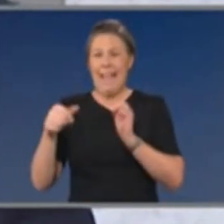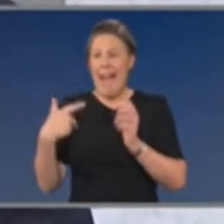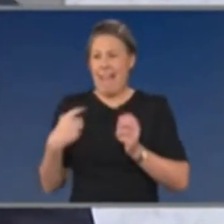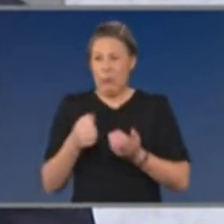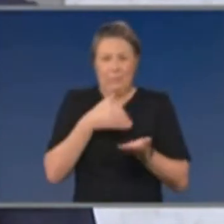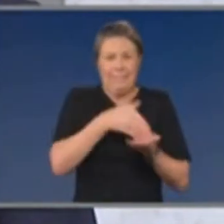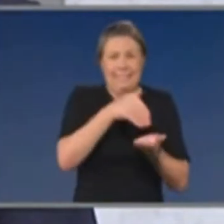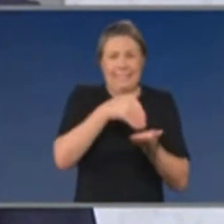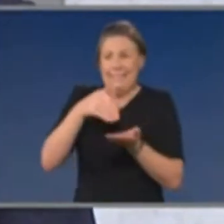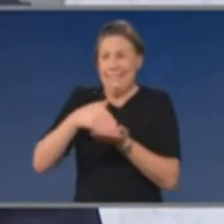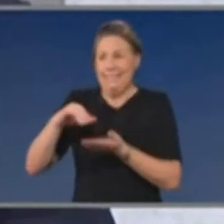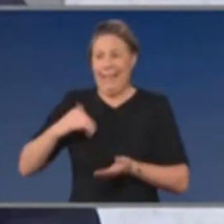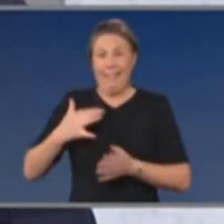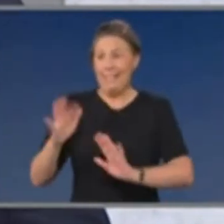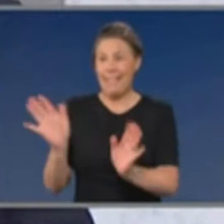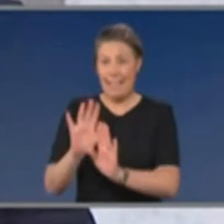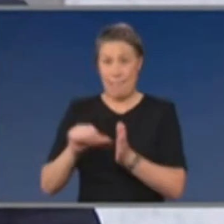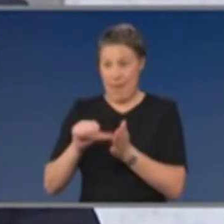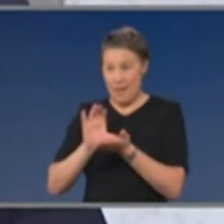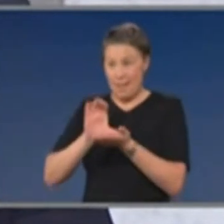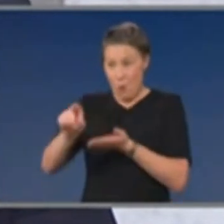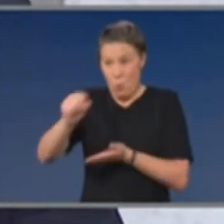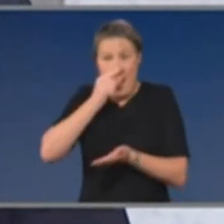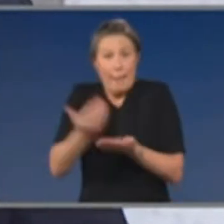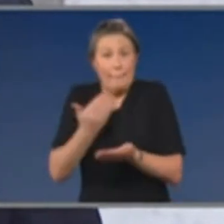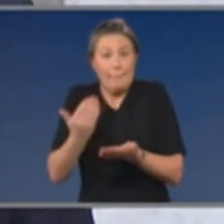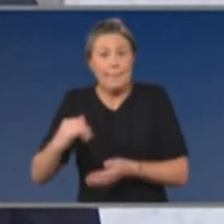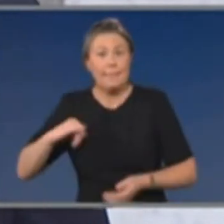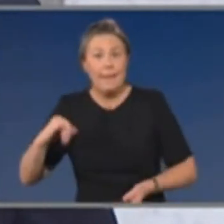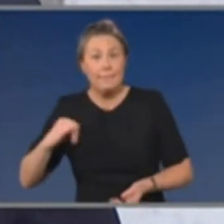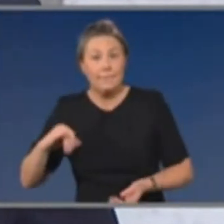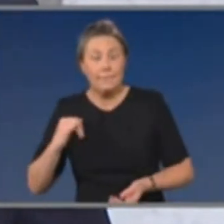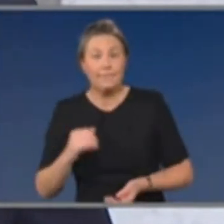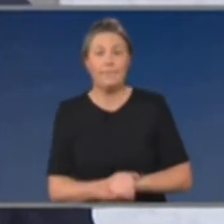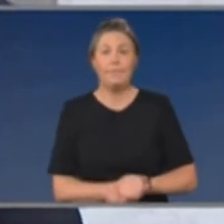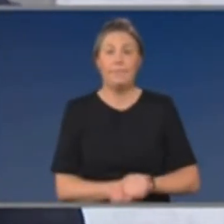a restoration of those 210,000 jobs.